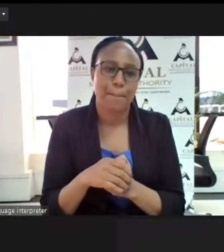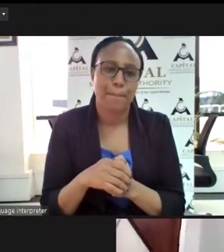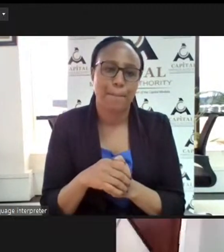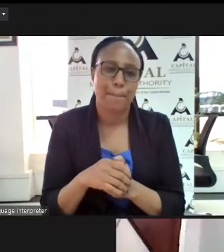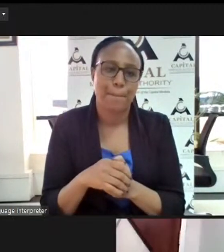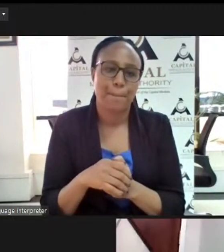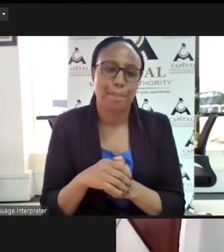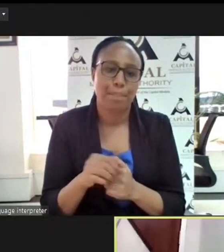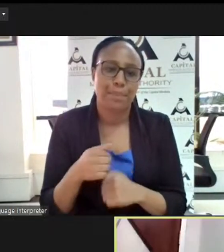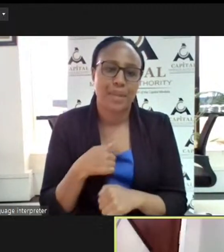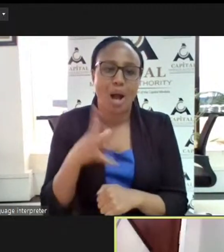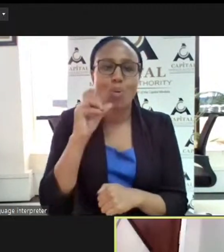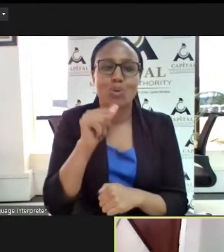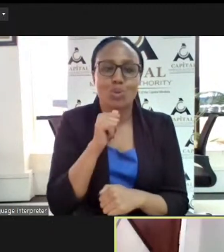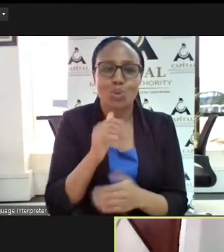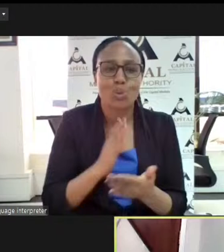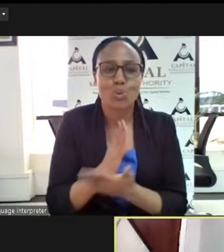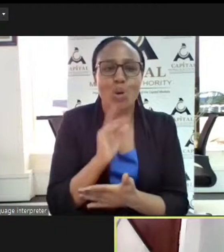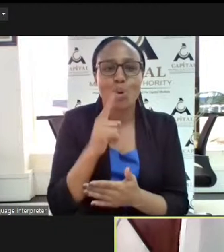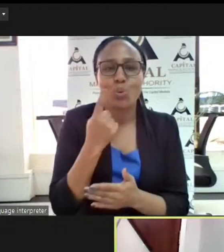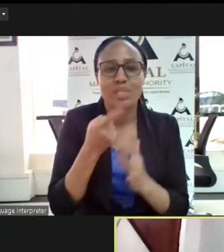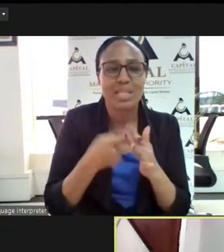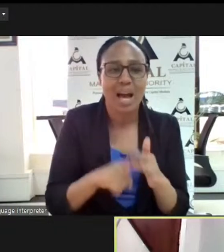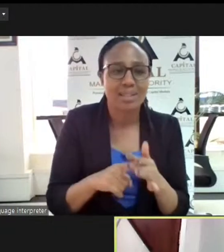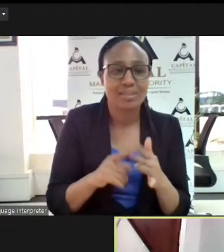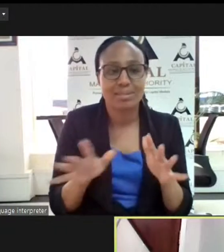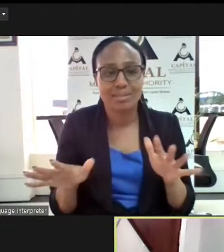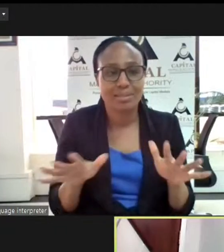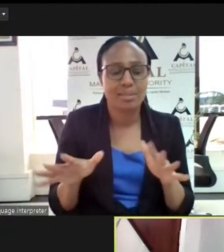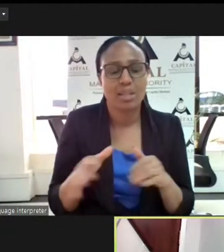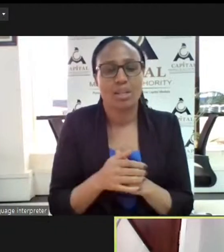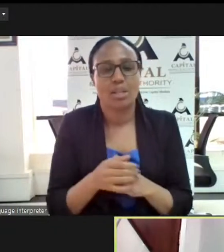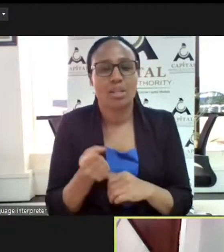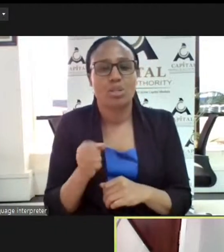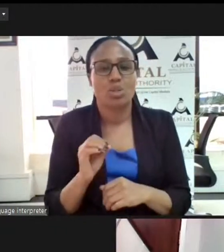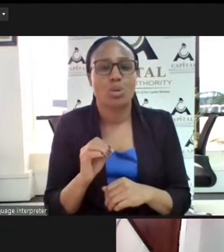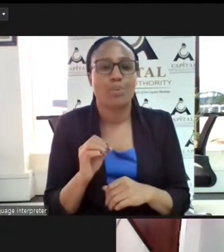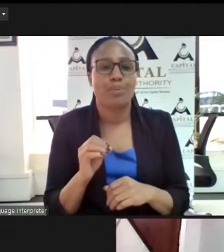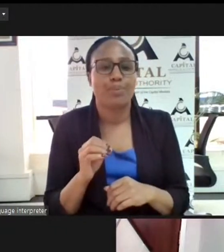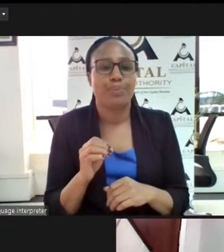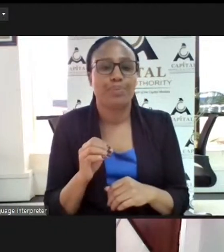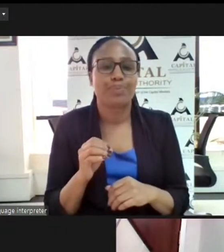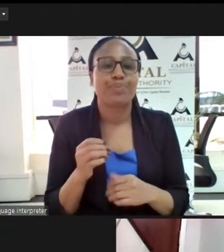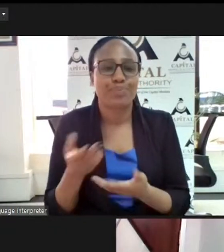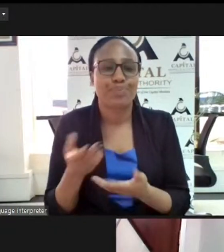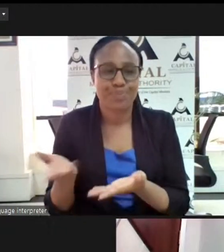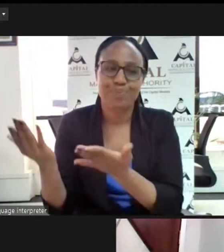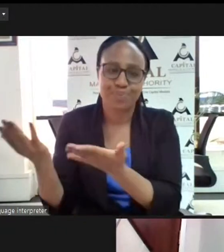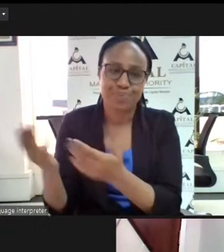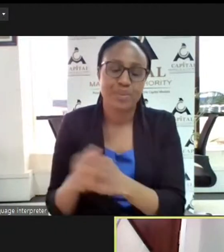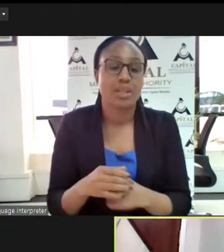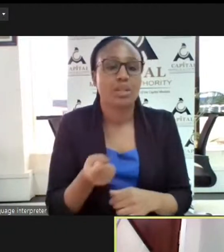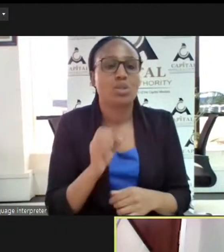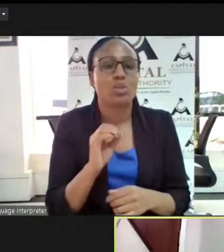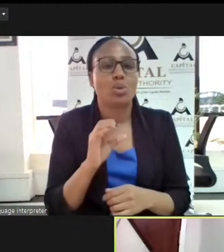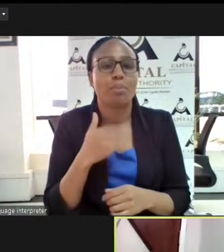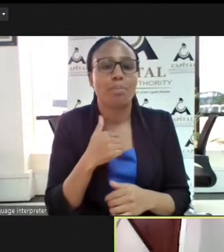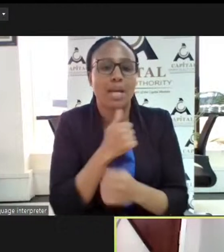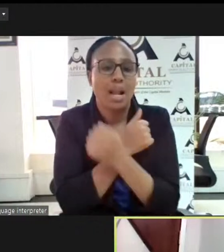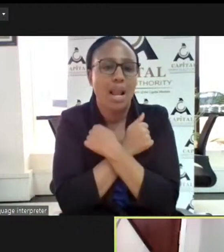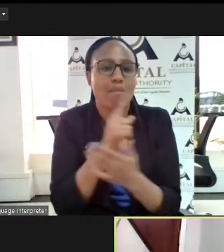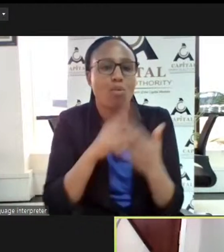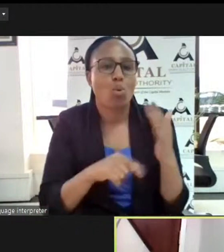I wasn't too sure who's starting first. It's okay. I'm giving you the floor. Okay. Cynthia, I love what Cynthia